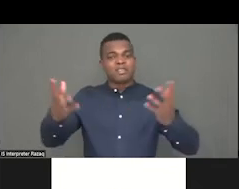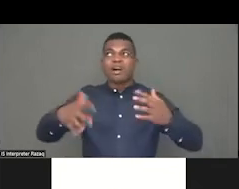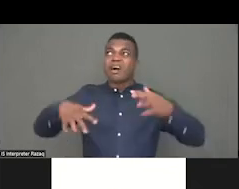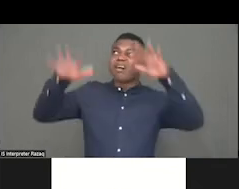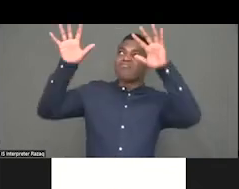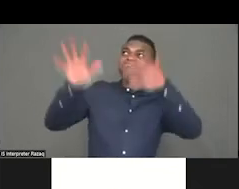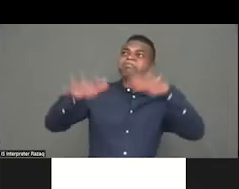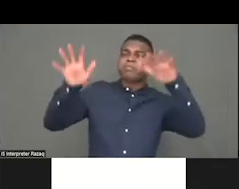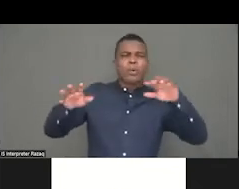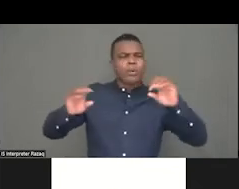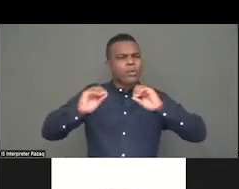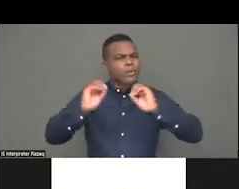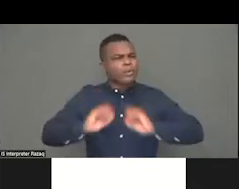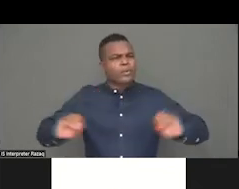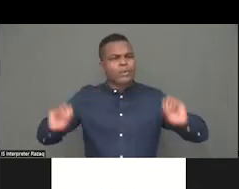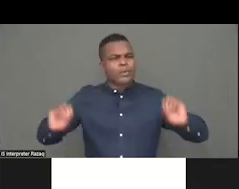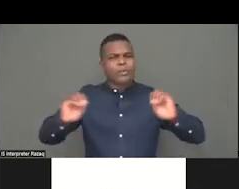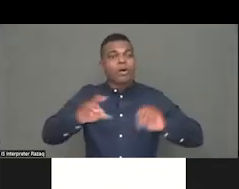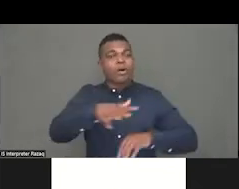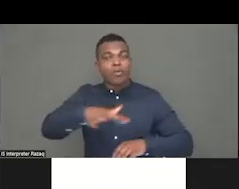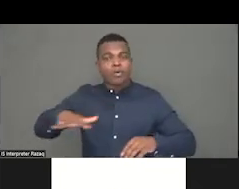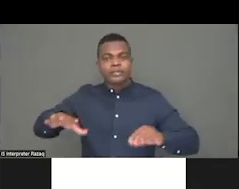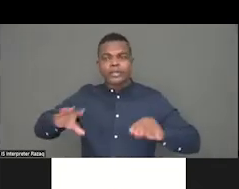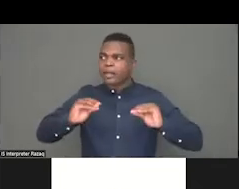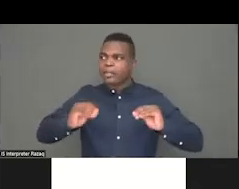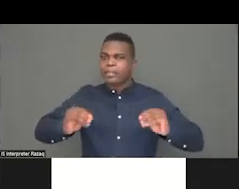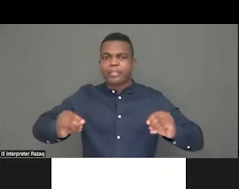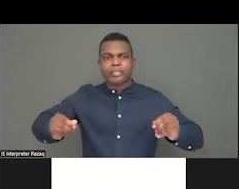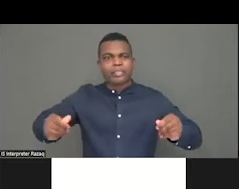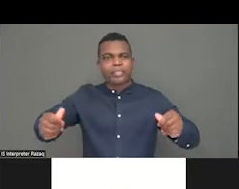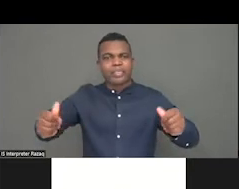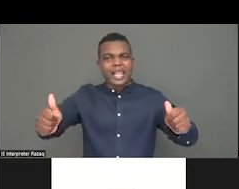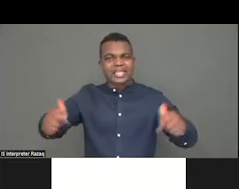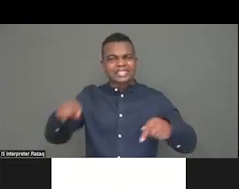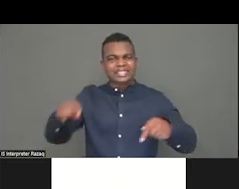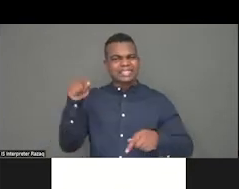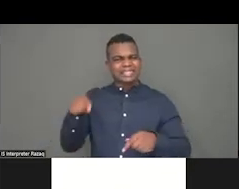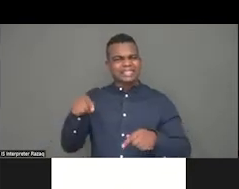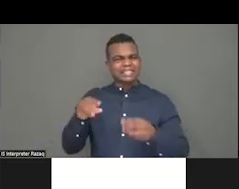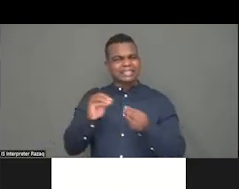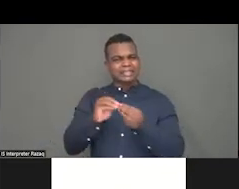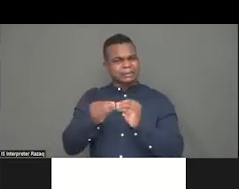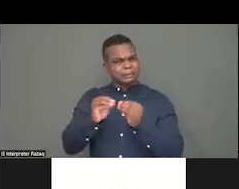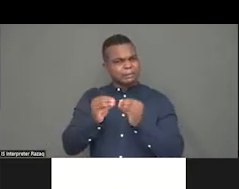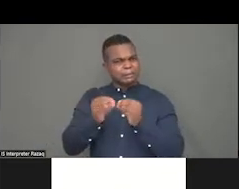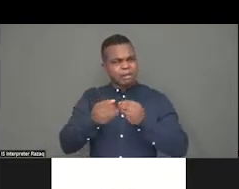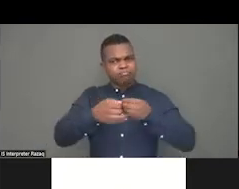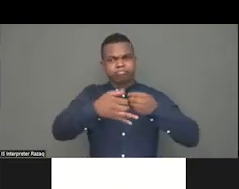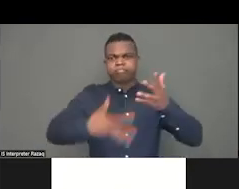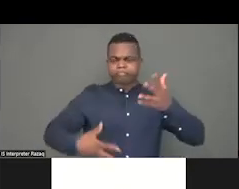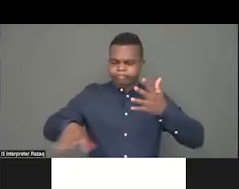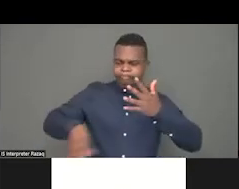nil when we think of inclusive education delivery. So this